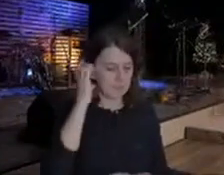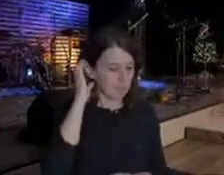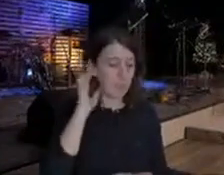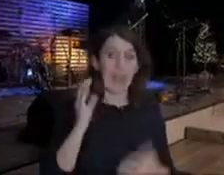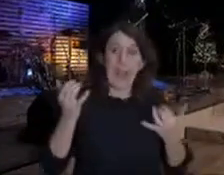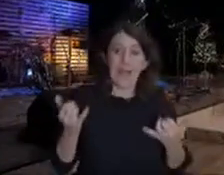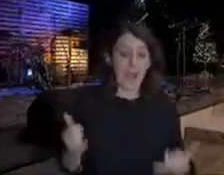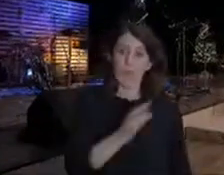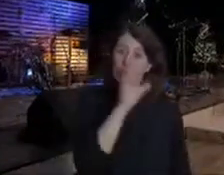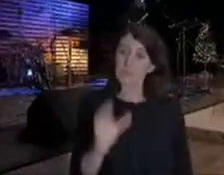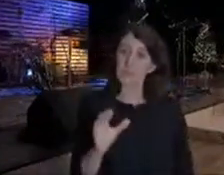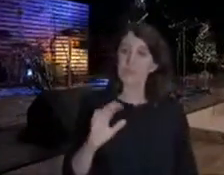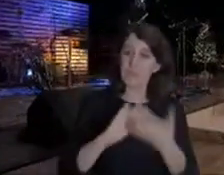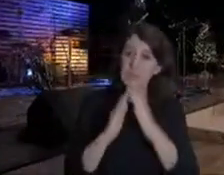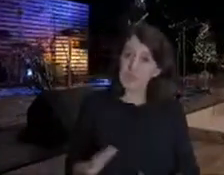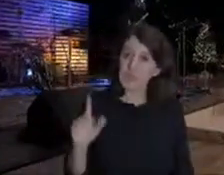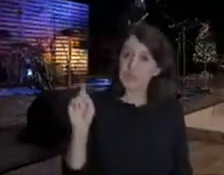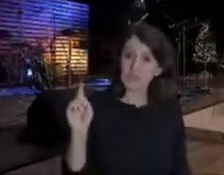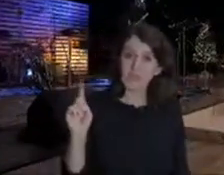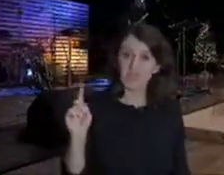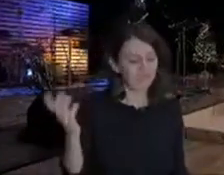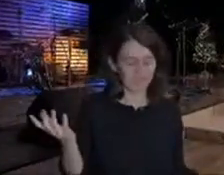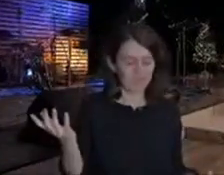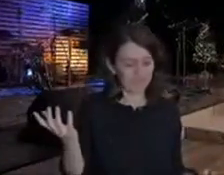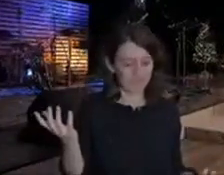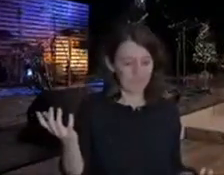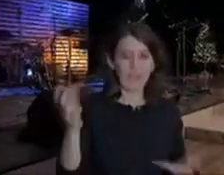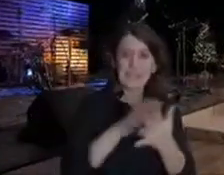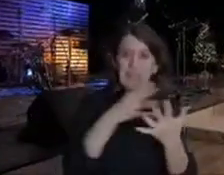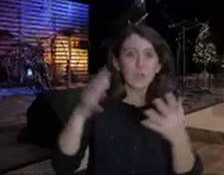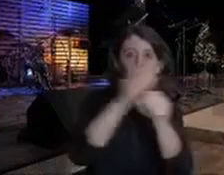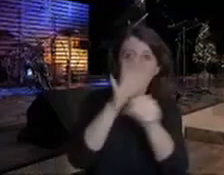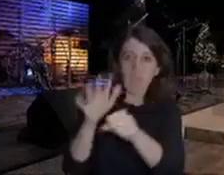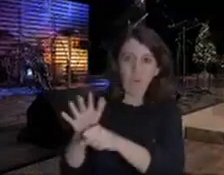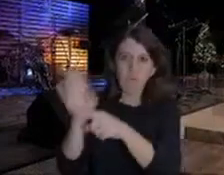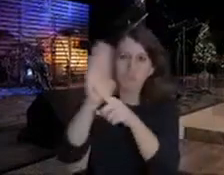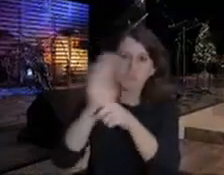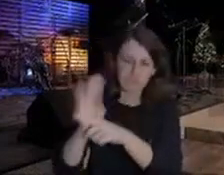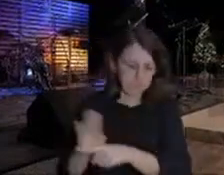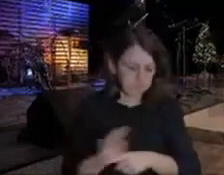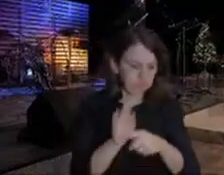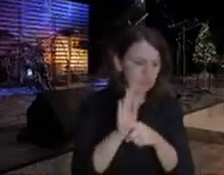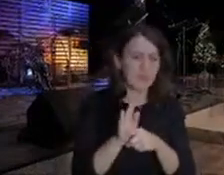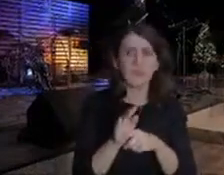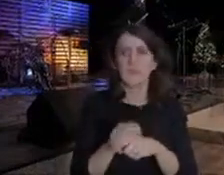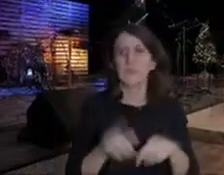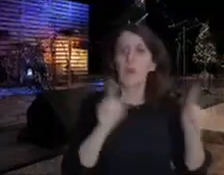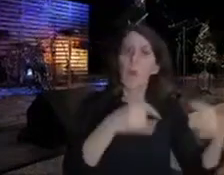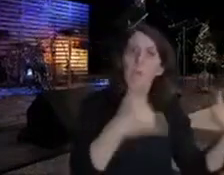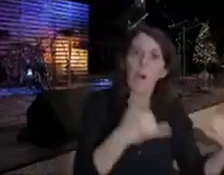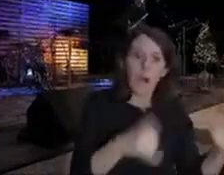All right, and Christmas now doesn't tend to be all that peaceful either, does it? All right, our schedules are nuts. We just have,